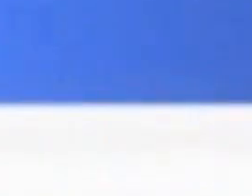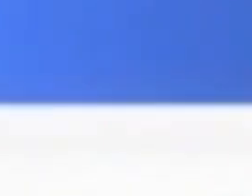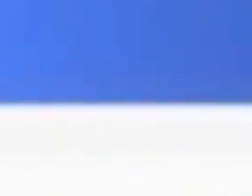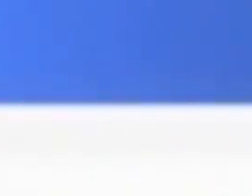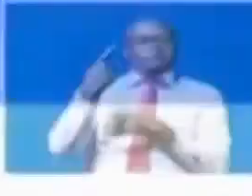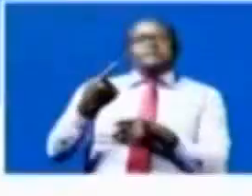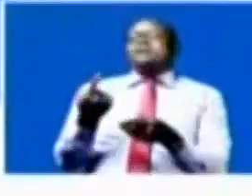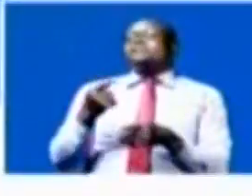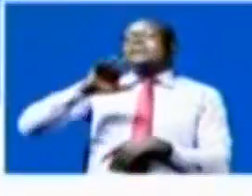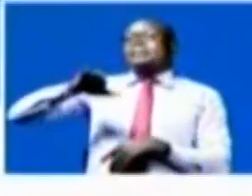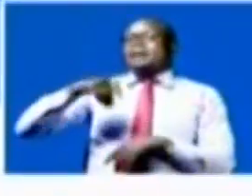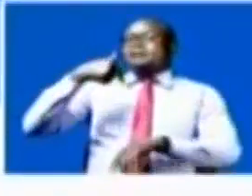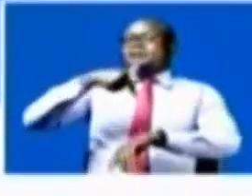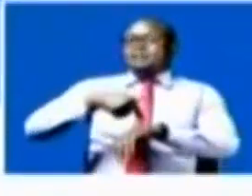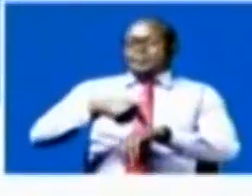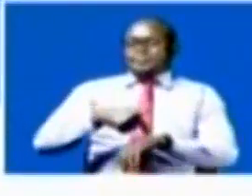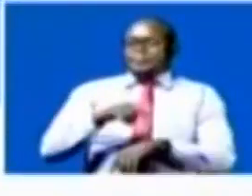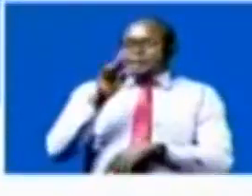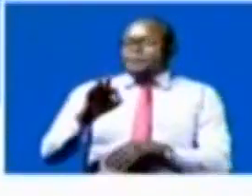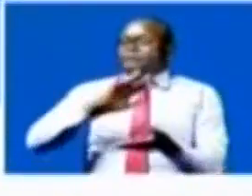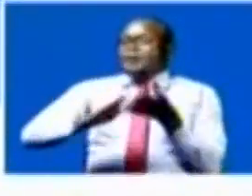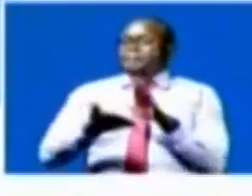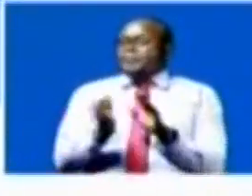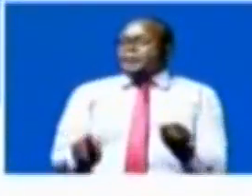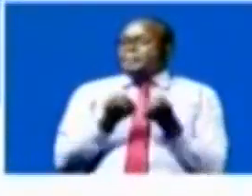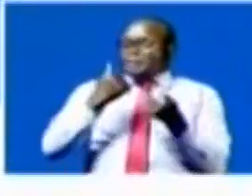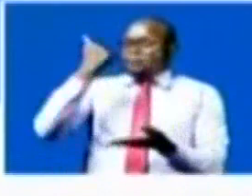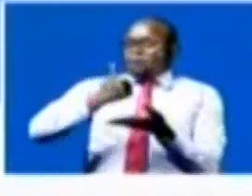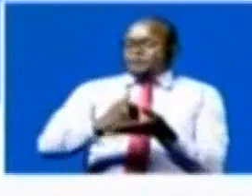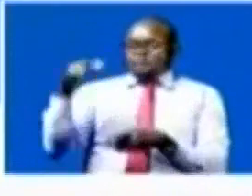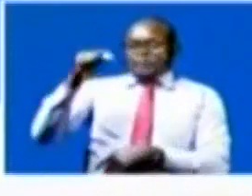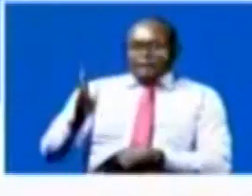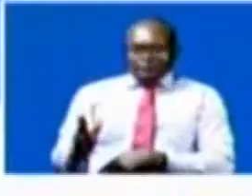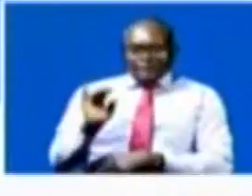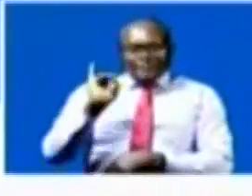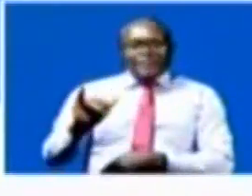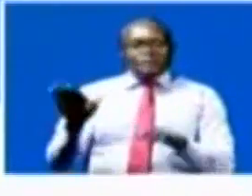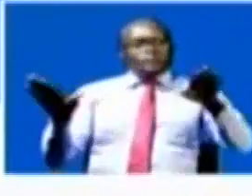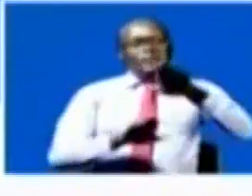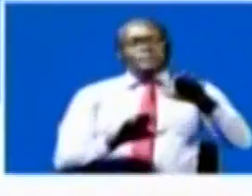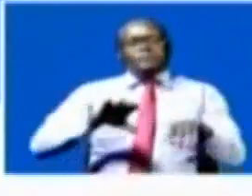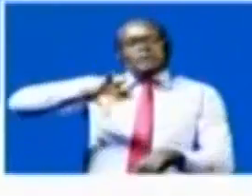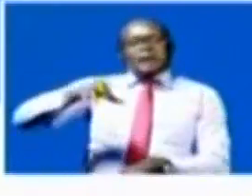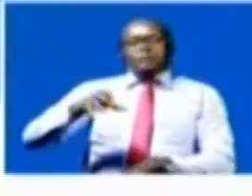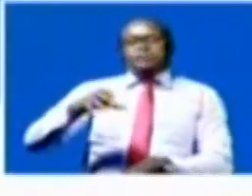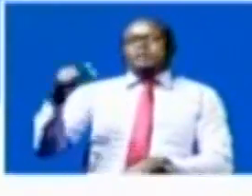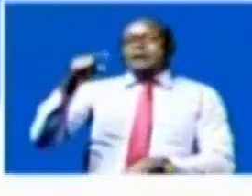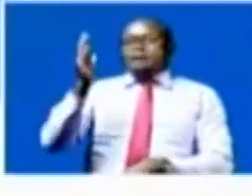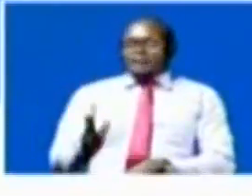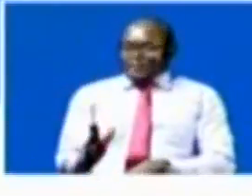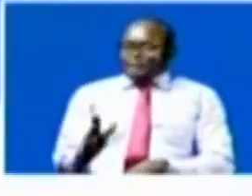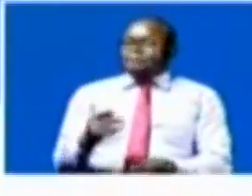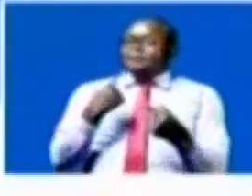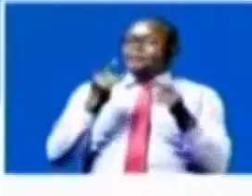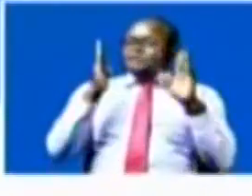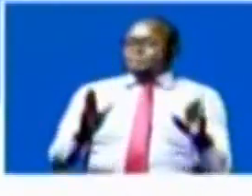the remainder of the term. And if a vacancy occurs in the office of the governor and that of the deputy county governor, then the